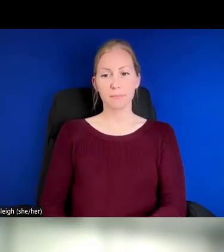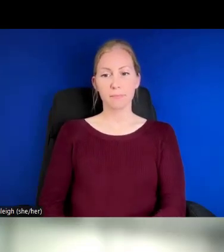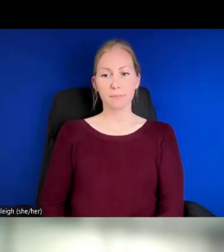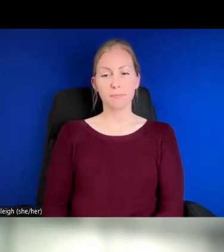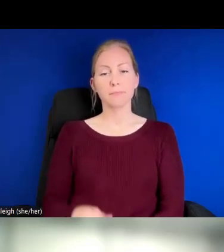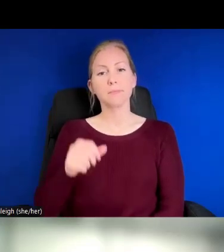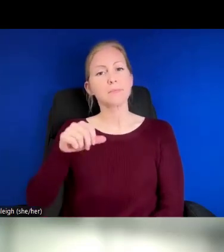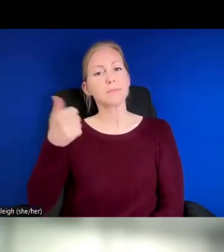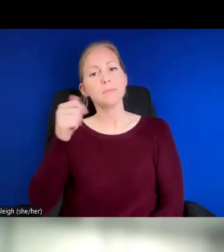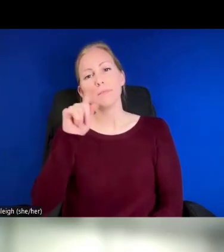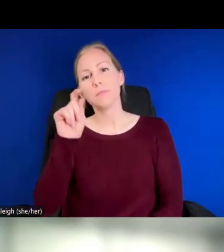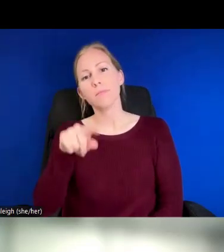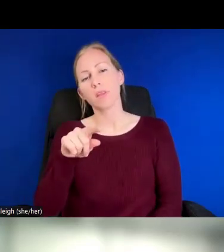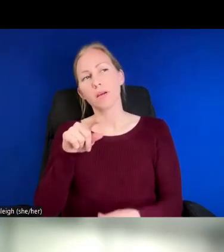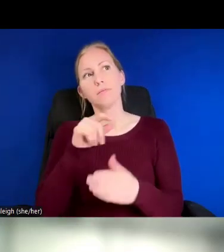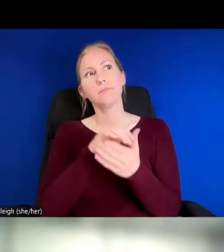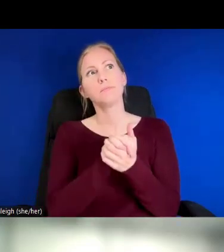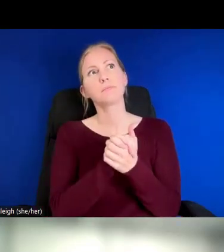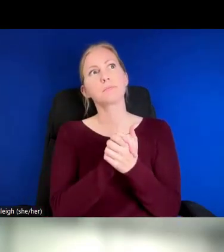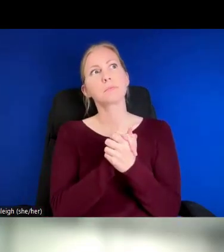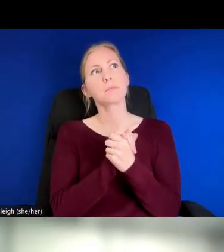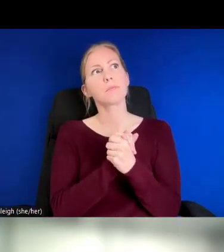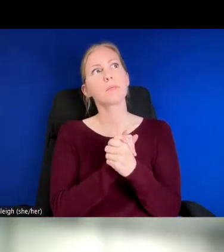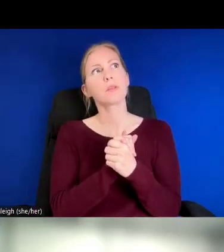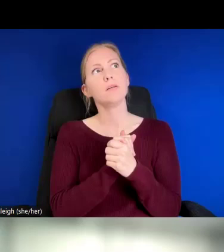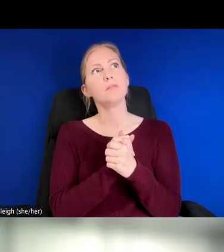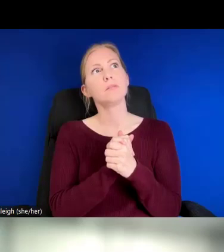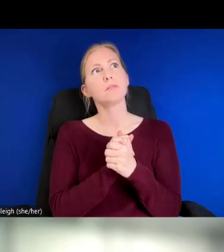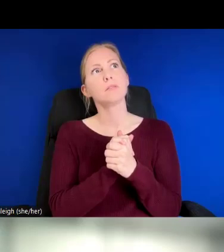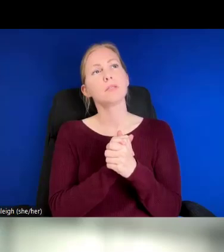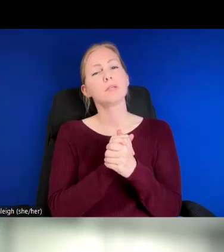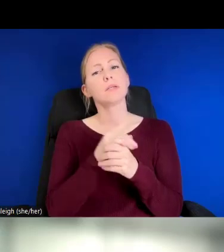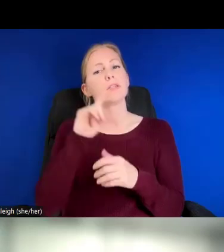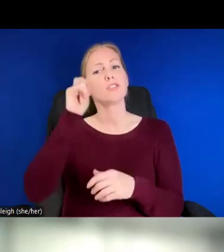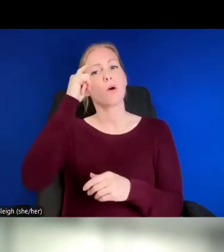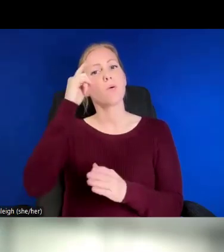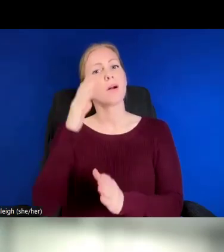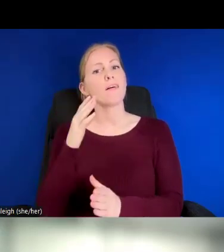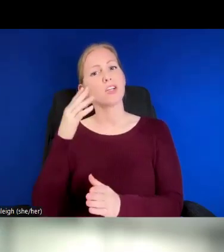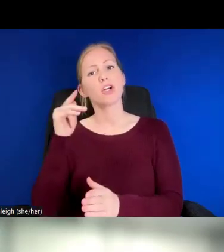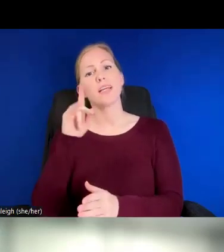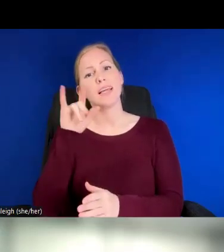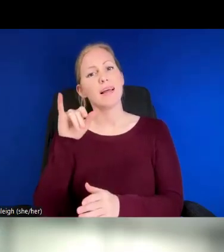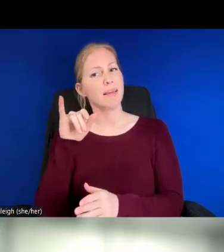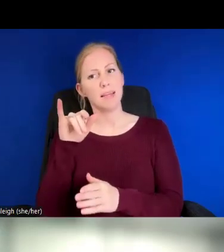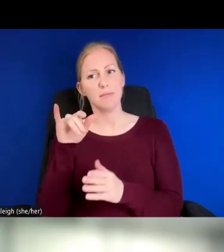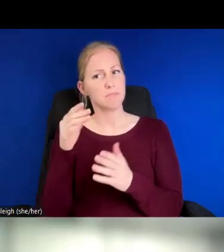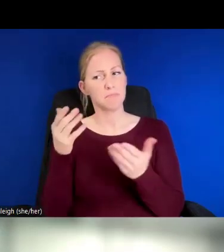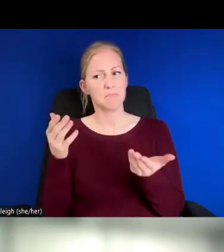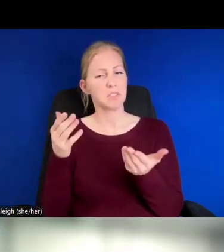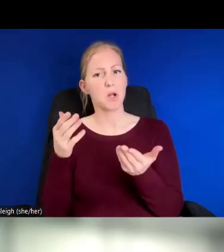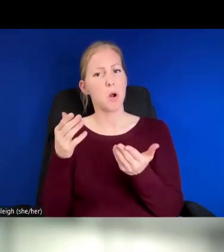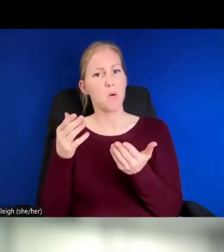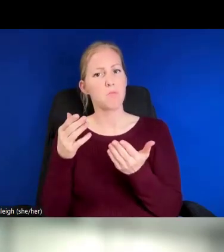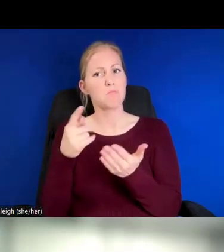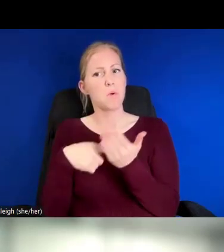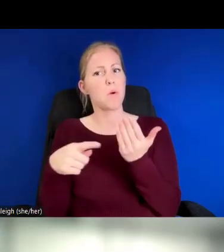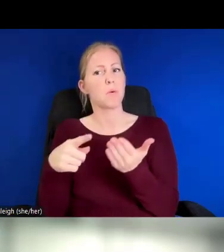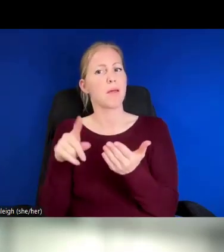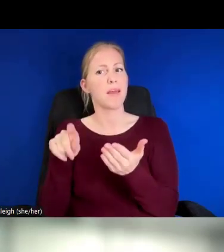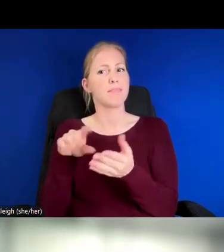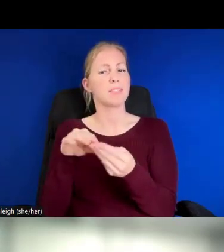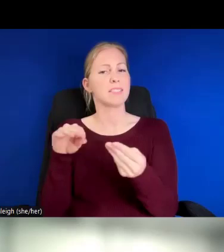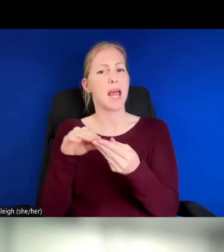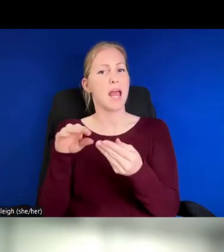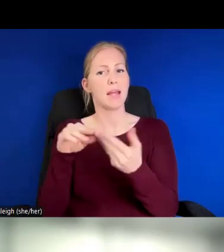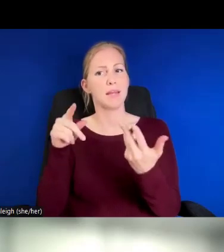Another question we received is asking, what does Governor Healy have to say about the violations that